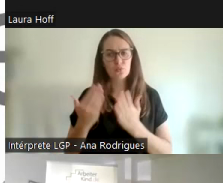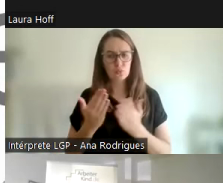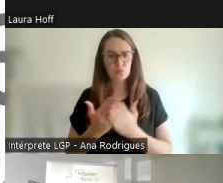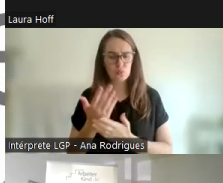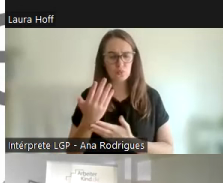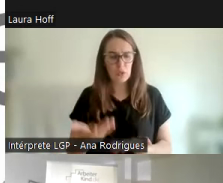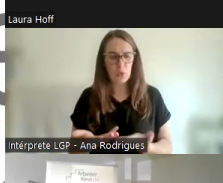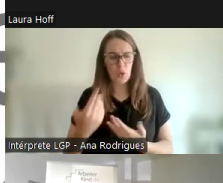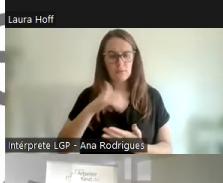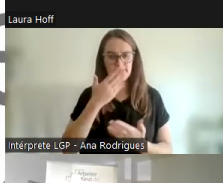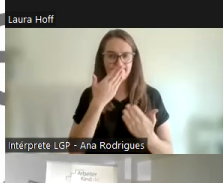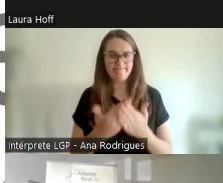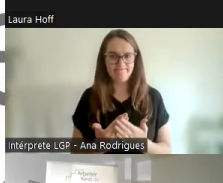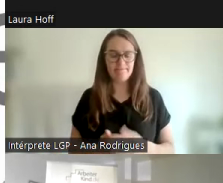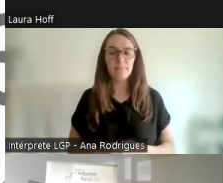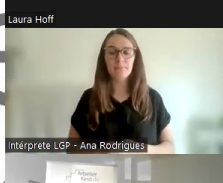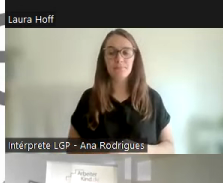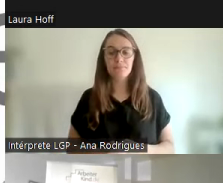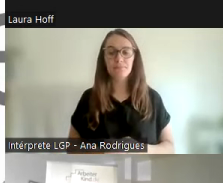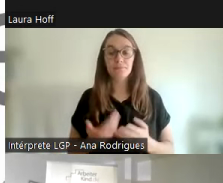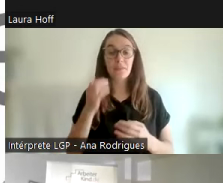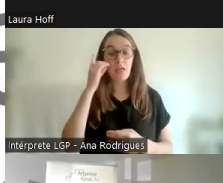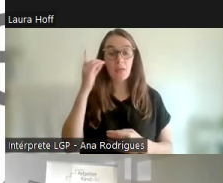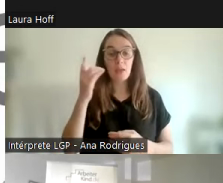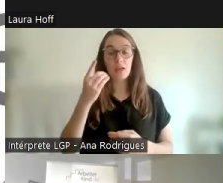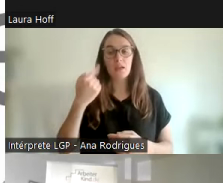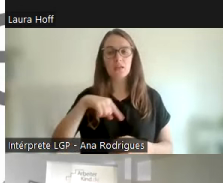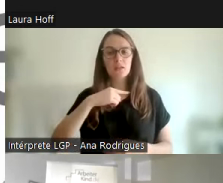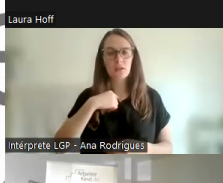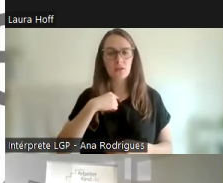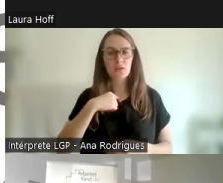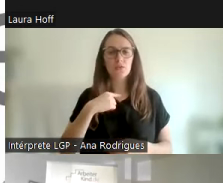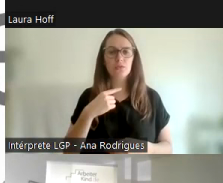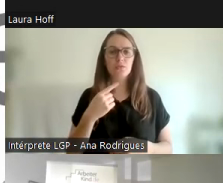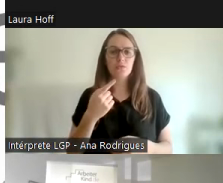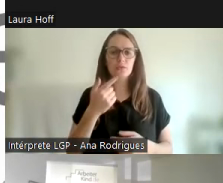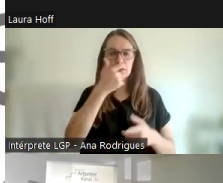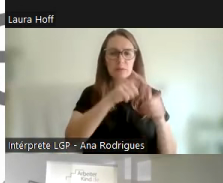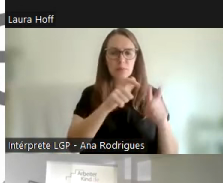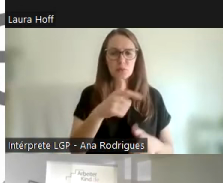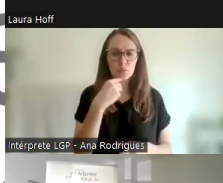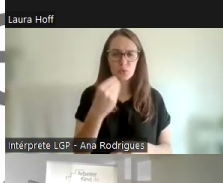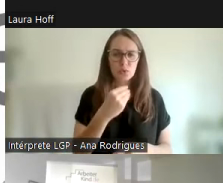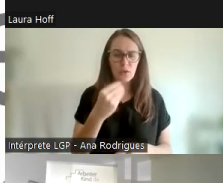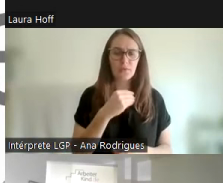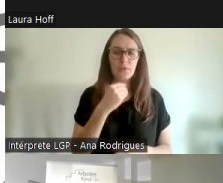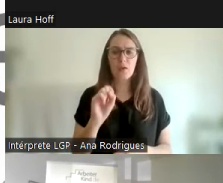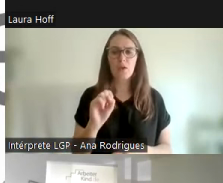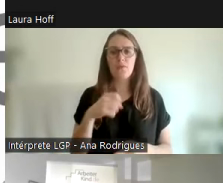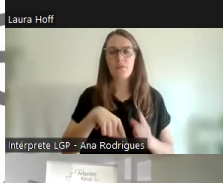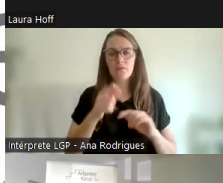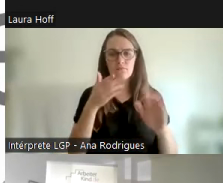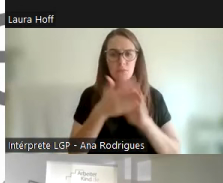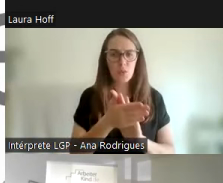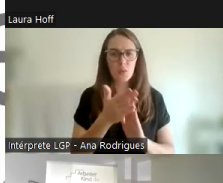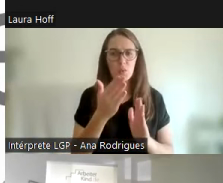facing. And because in Germany, the likeliness of whether a young person will go to college or